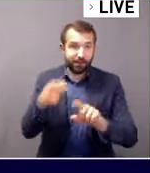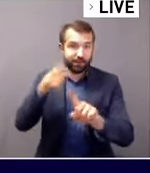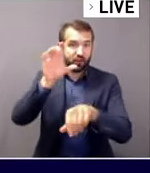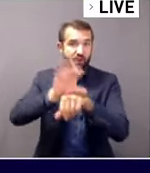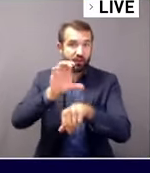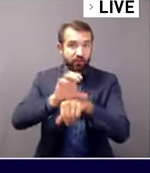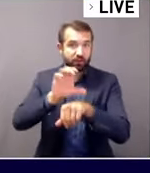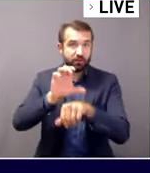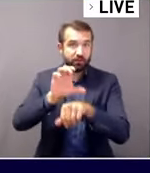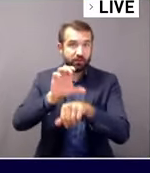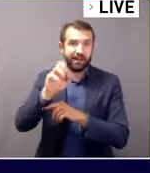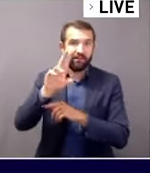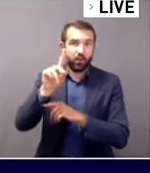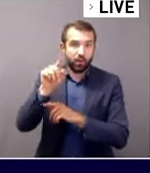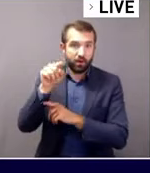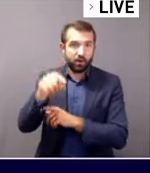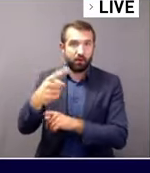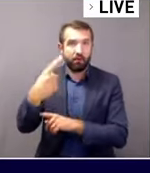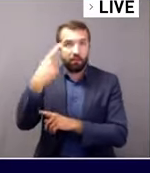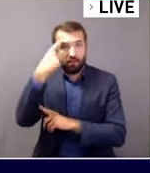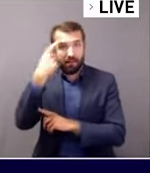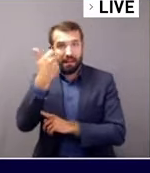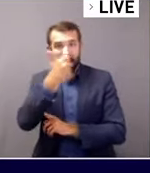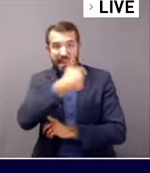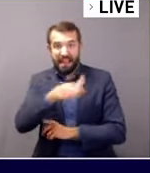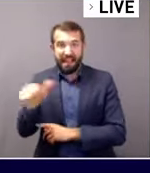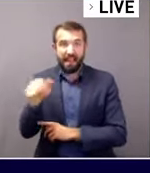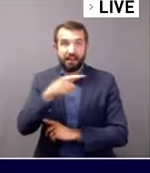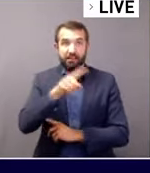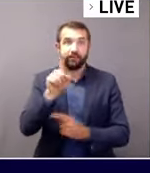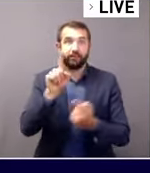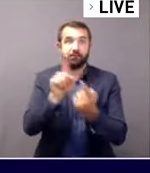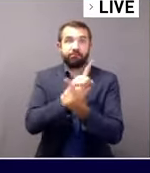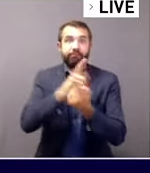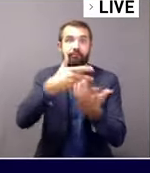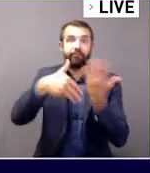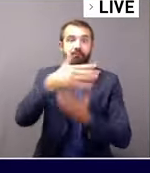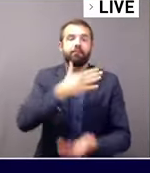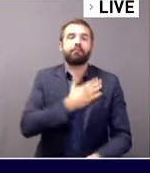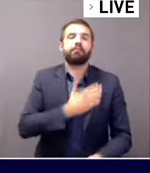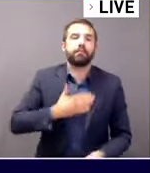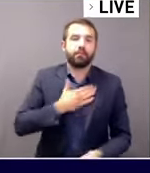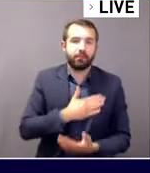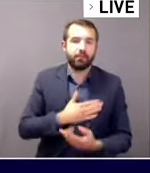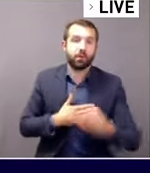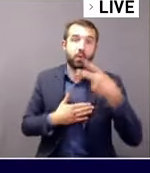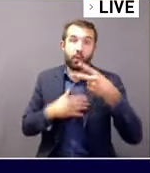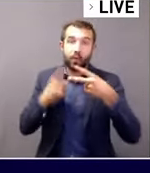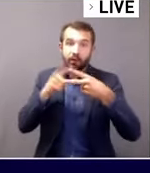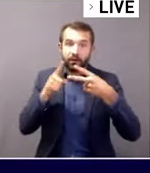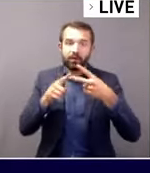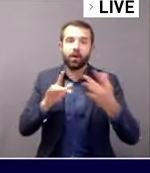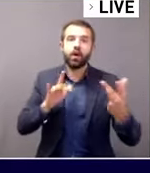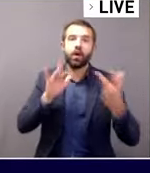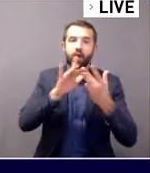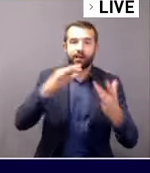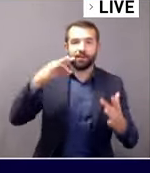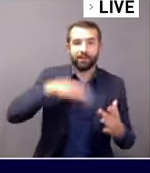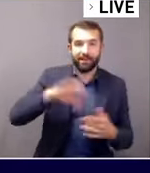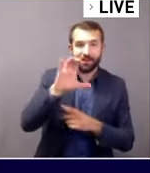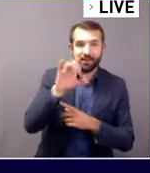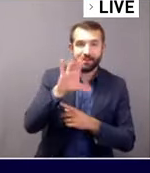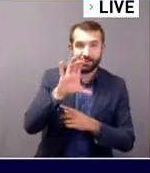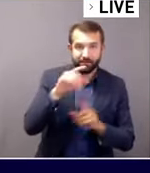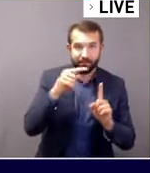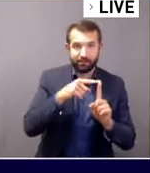somebody, please do two things. The first is reach out to the Maine CDC. You may have already been given or listed as a